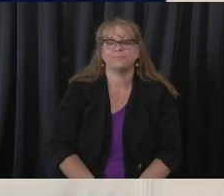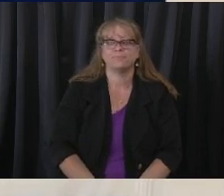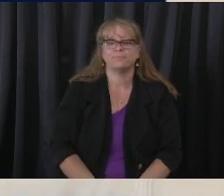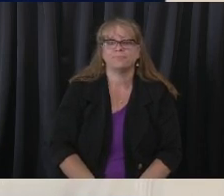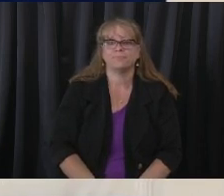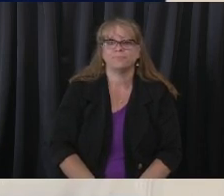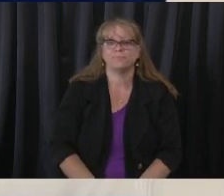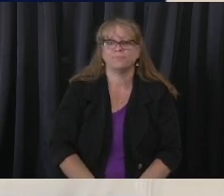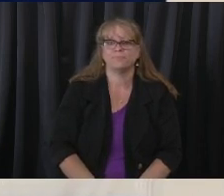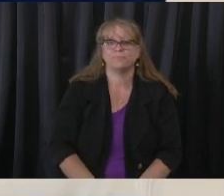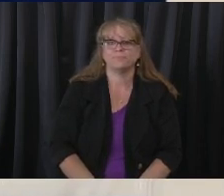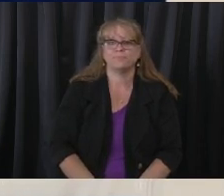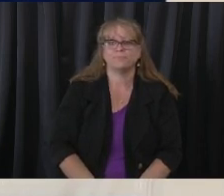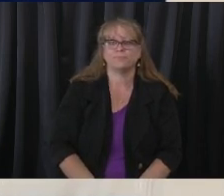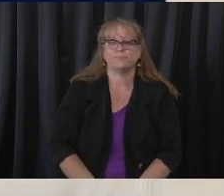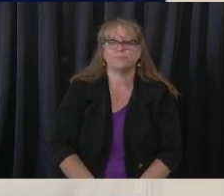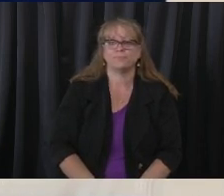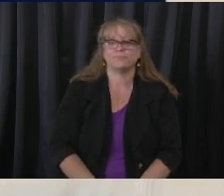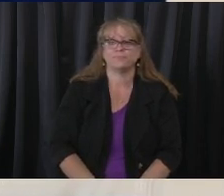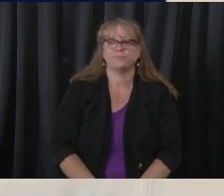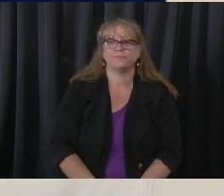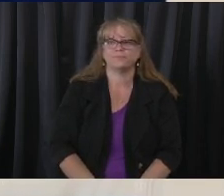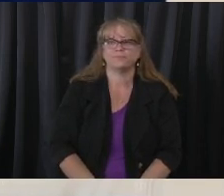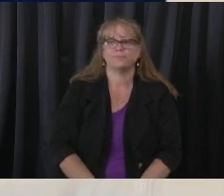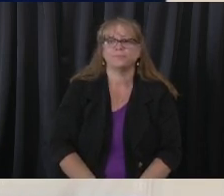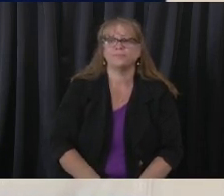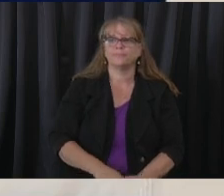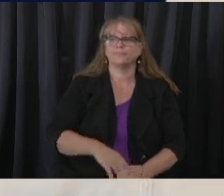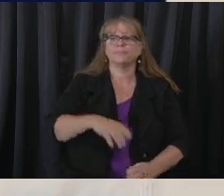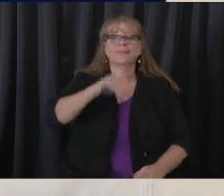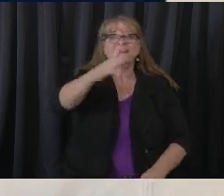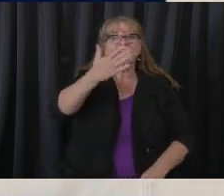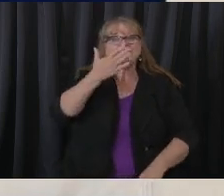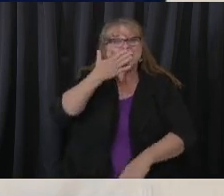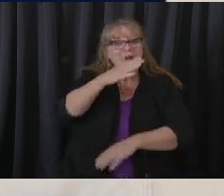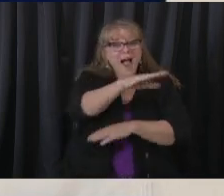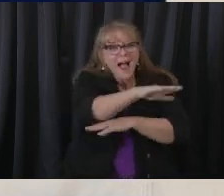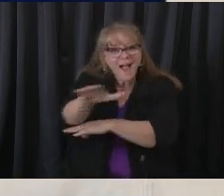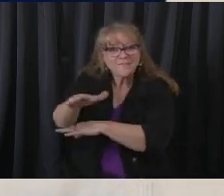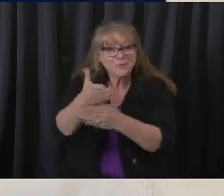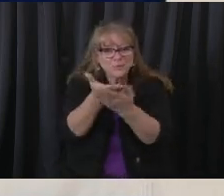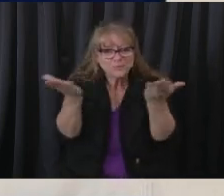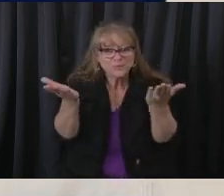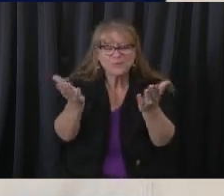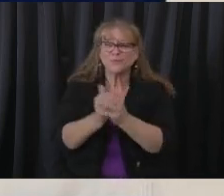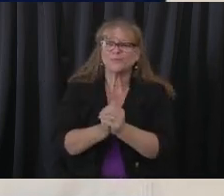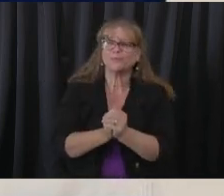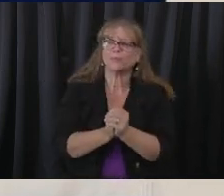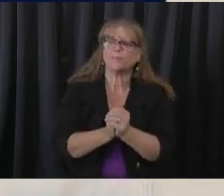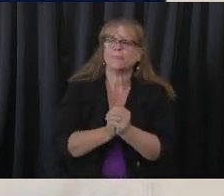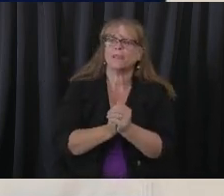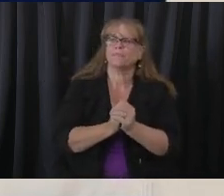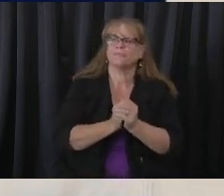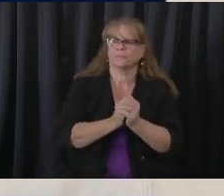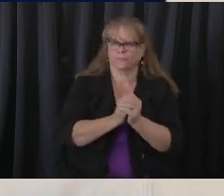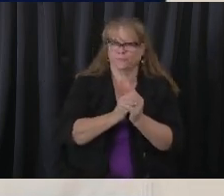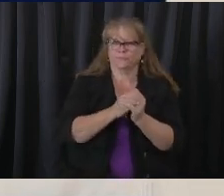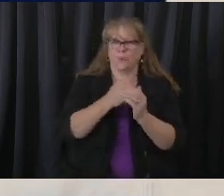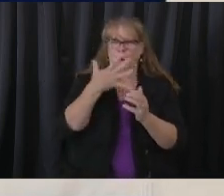All right, good afternoon. I want to give you today's update on COVID in Colorado, also the